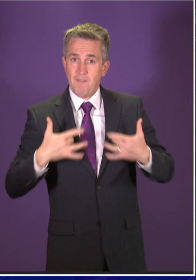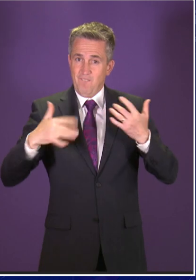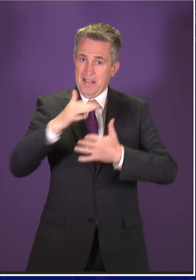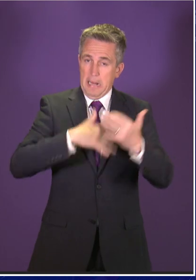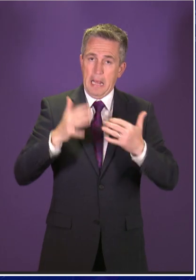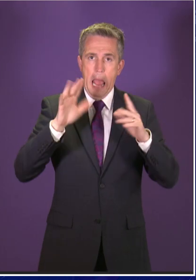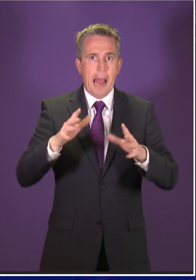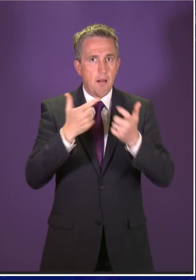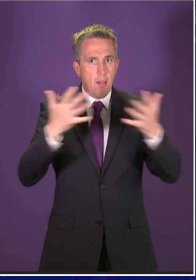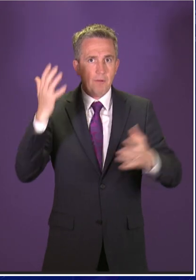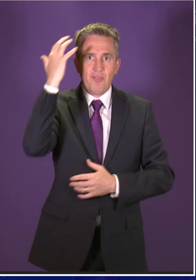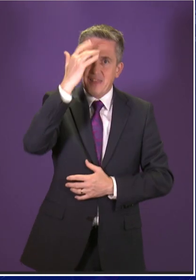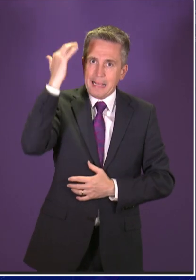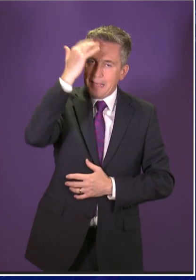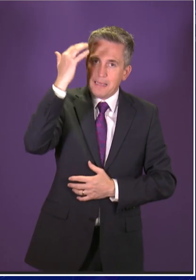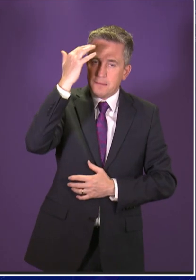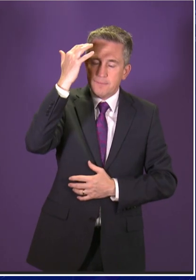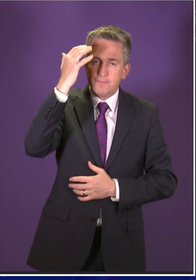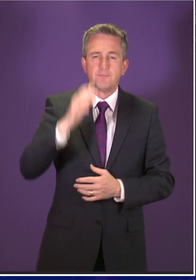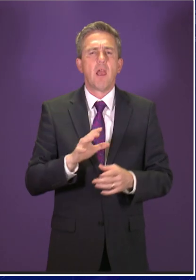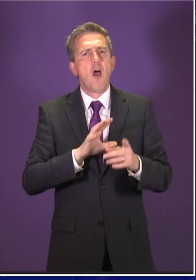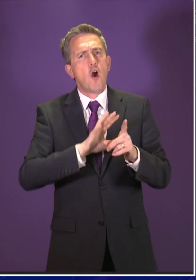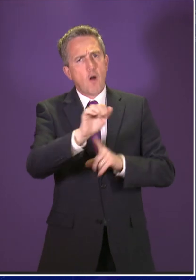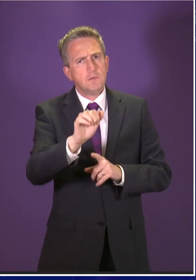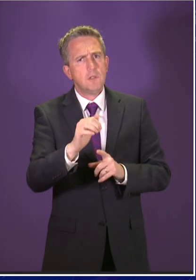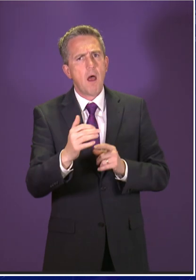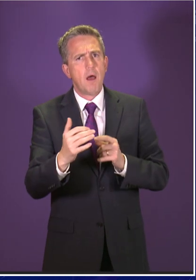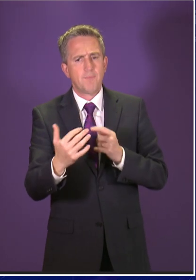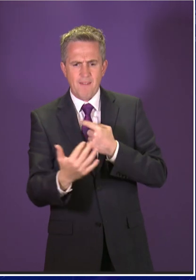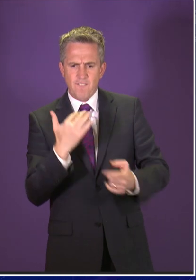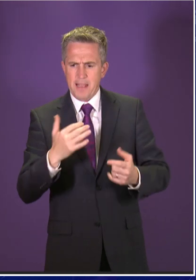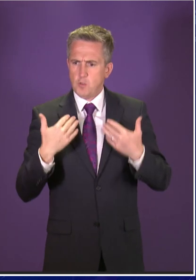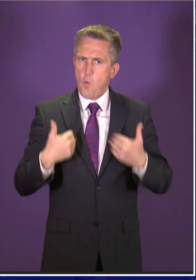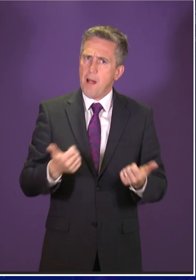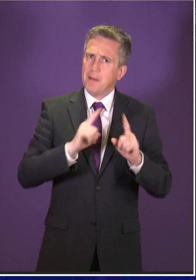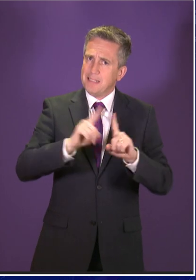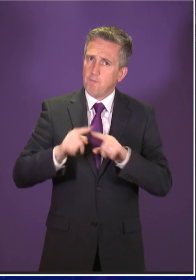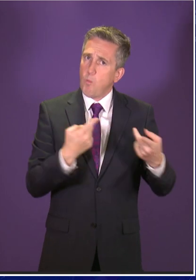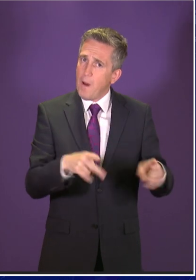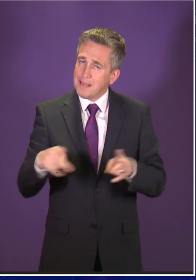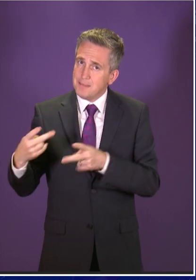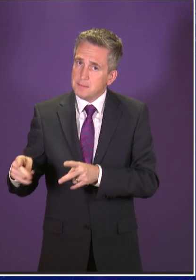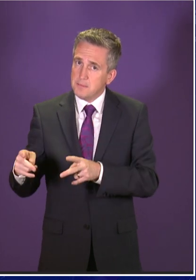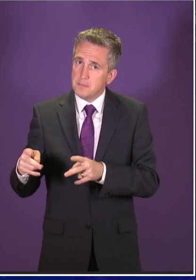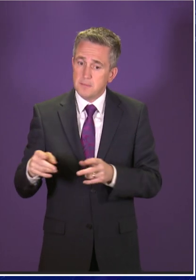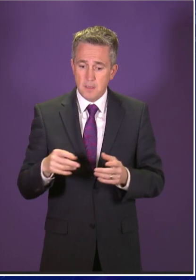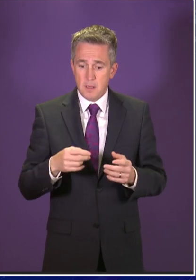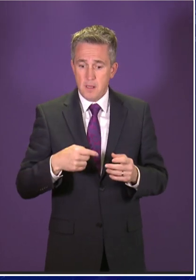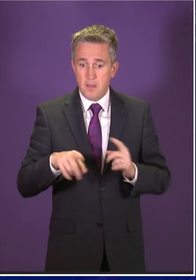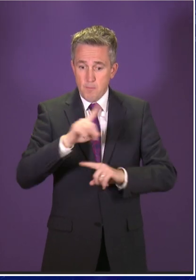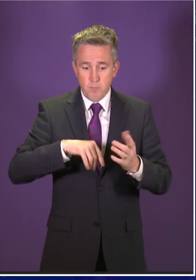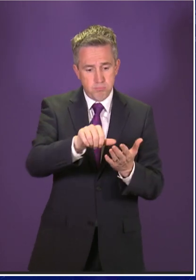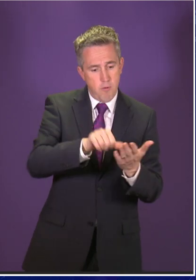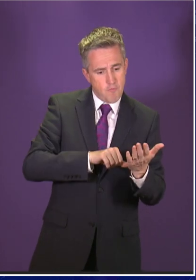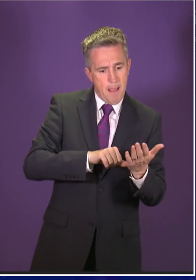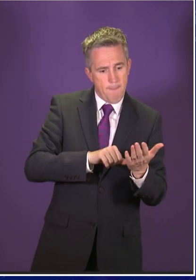culture affects well-being in many different ways and in many different contexts. As part of this summit programme, a number of contributors